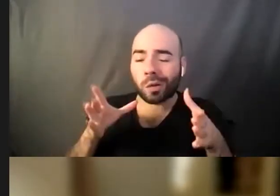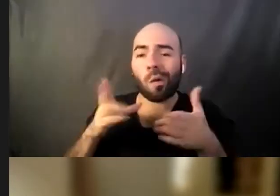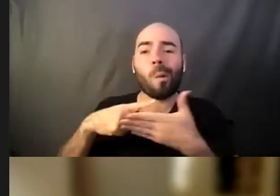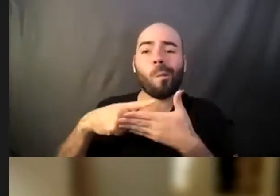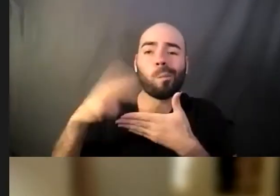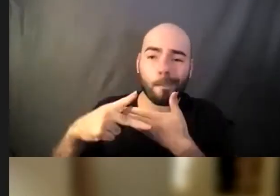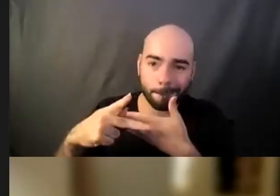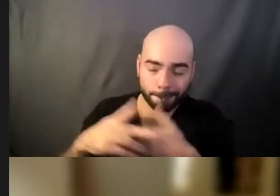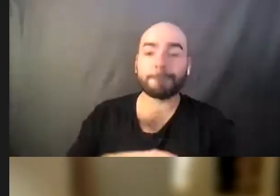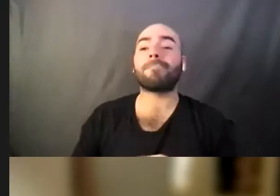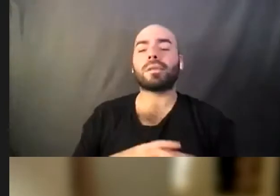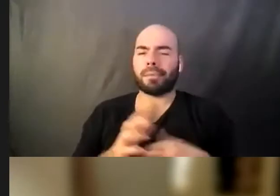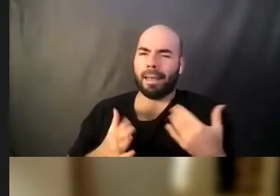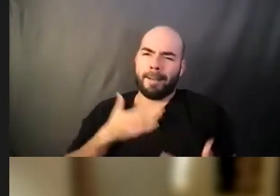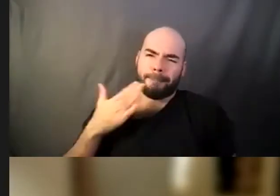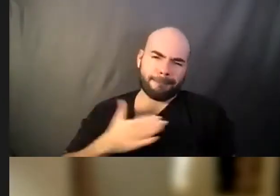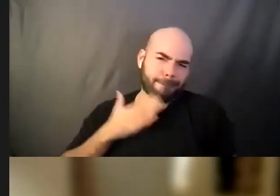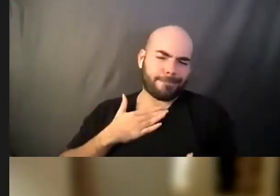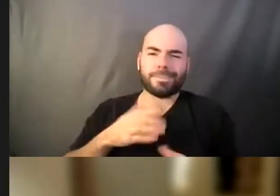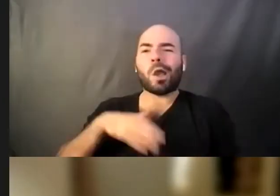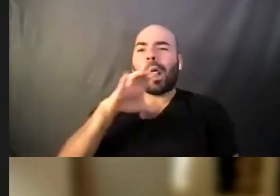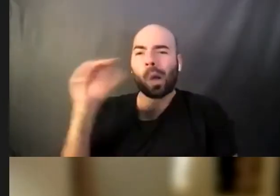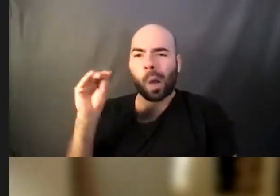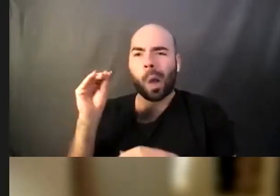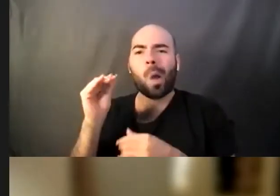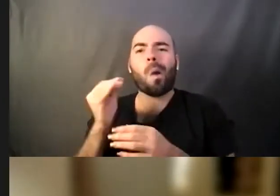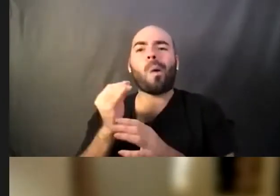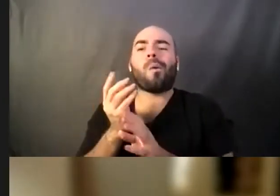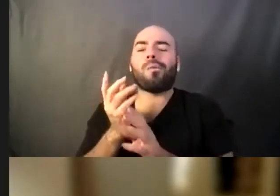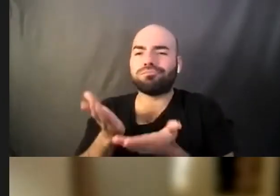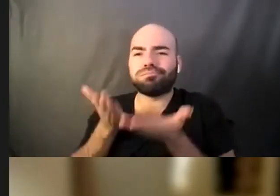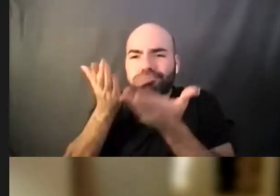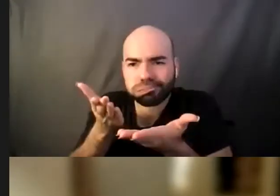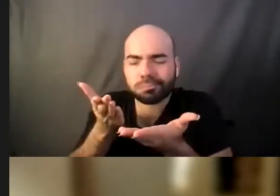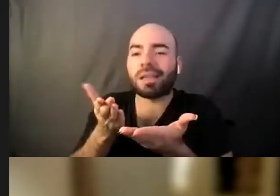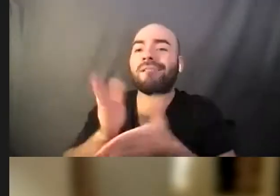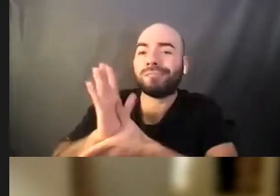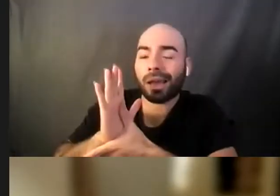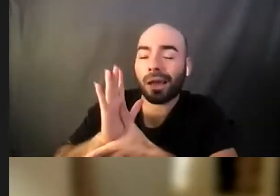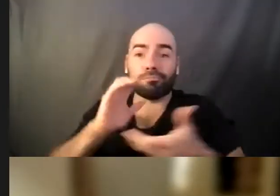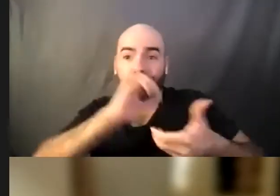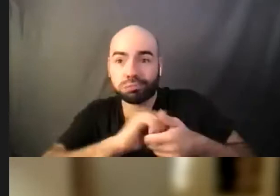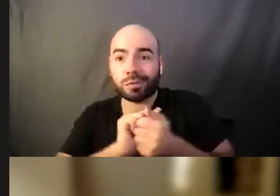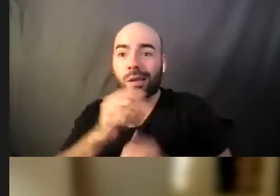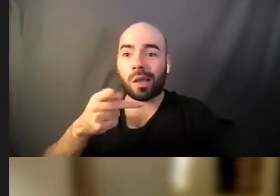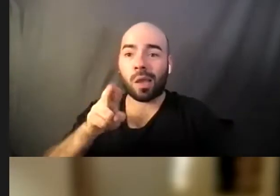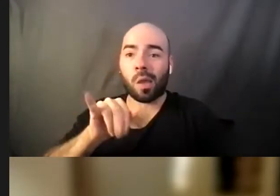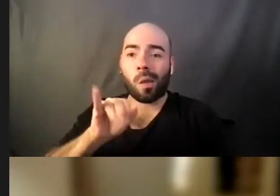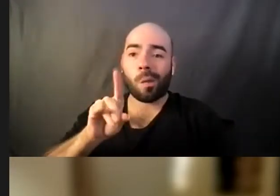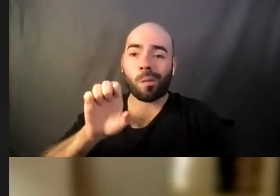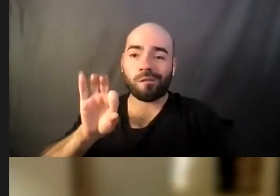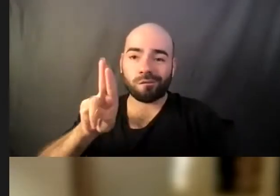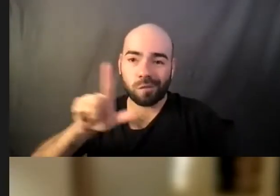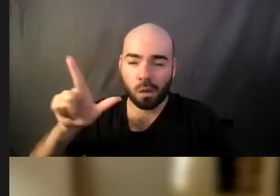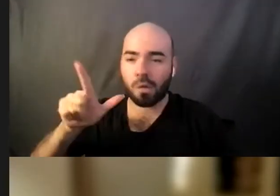so happy to co-present this film and discussion with Prideful. For those of you that might not know DCTV,